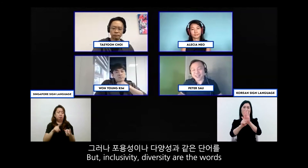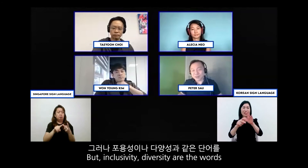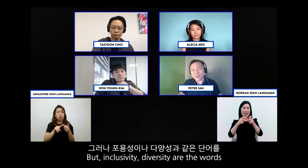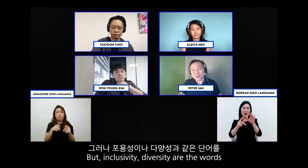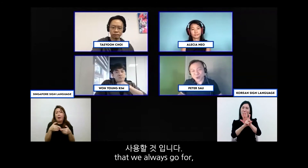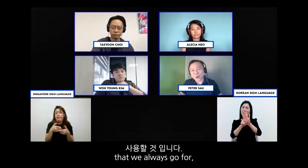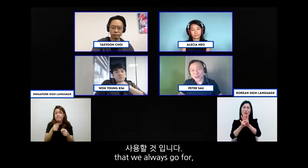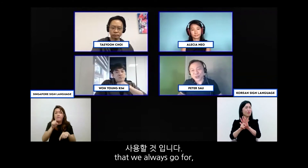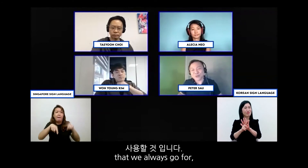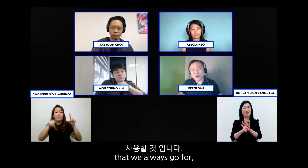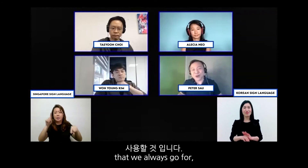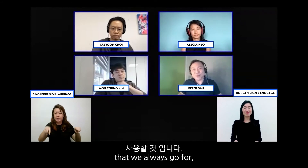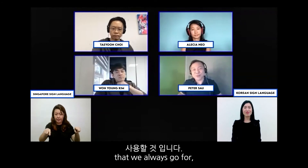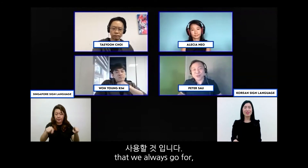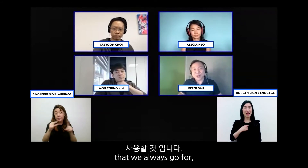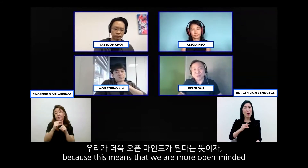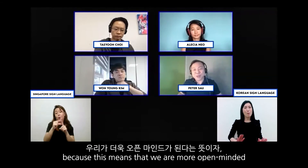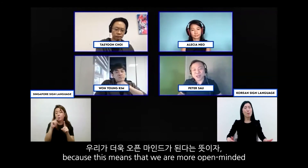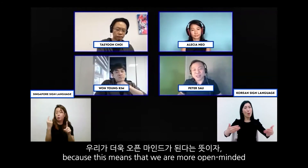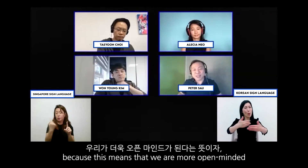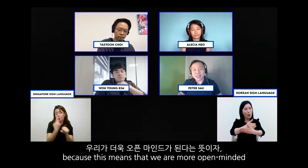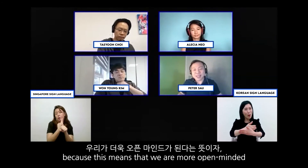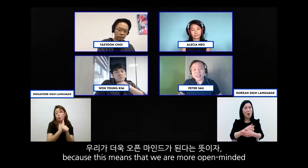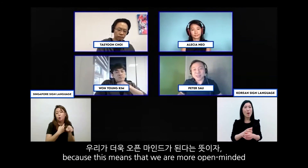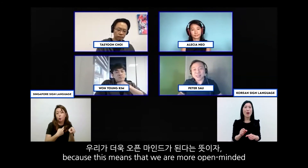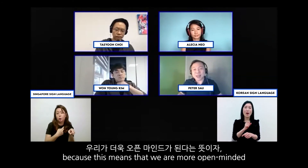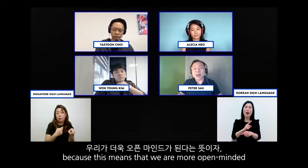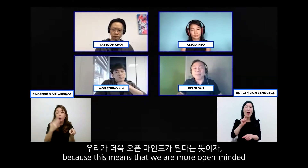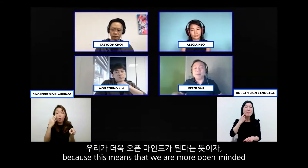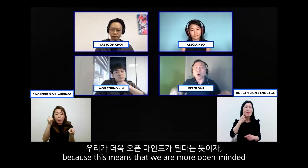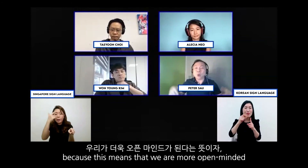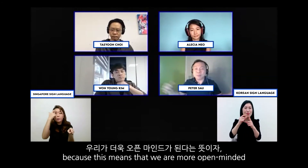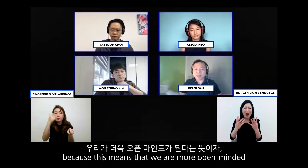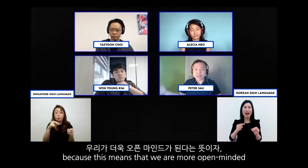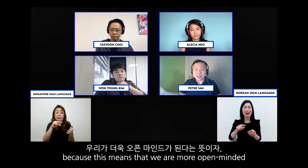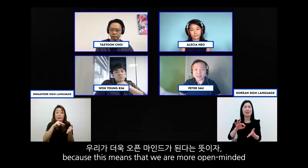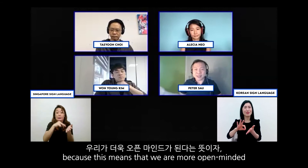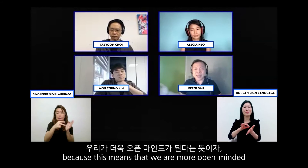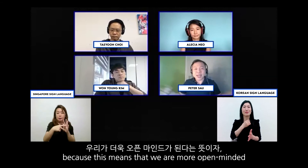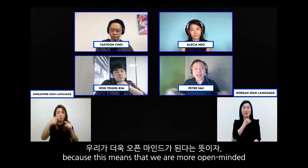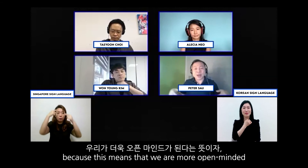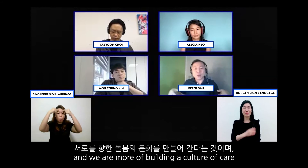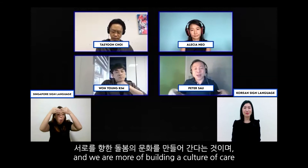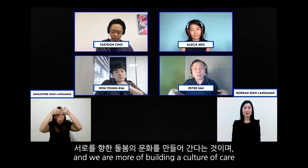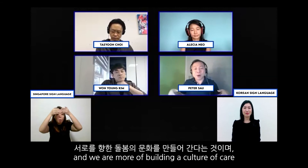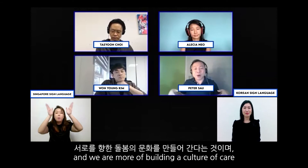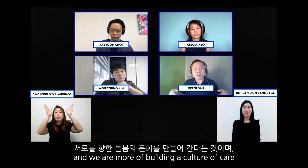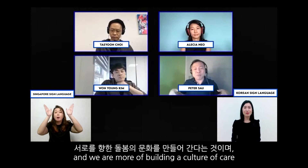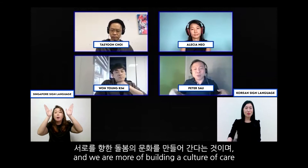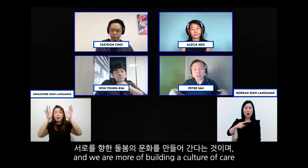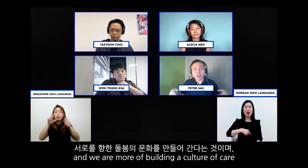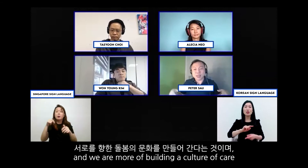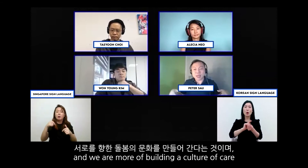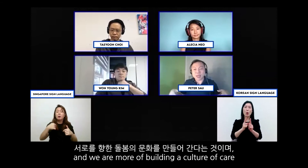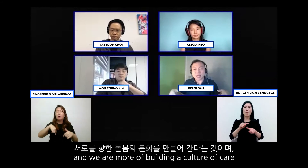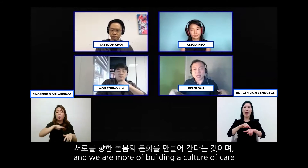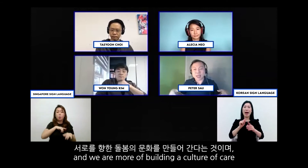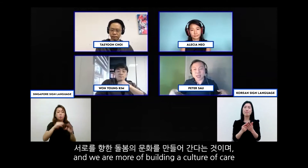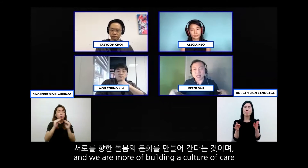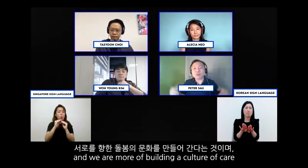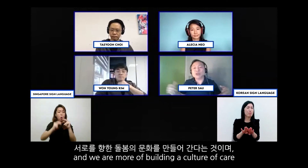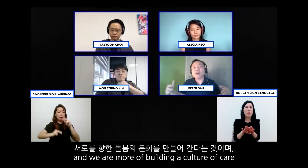diversity are the words we always go for, because this means that we are more open-minded and we are more of building